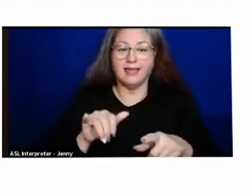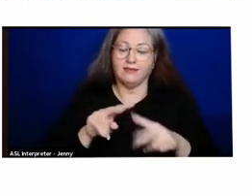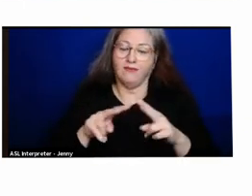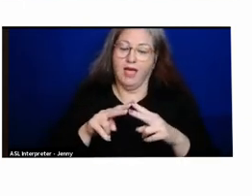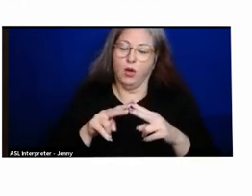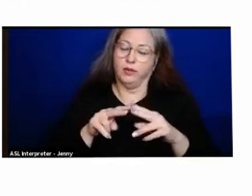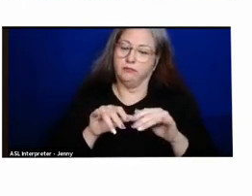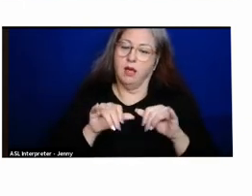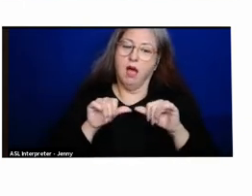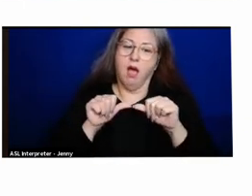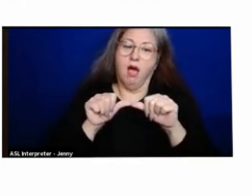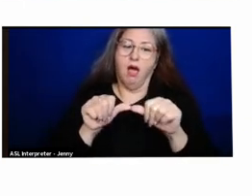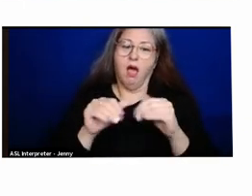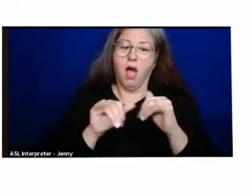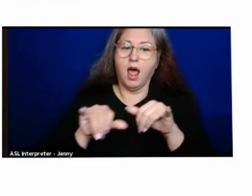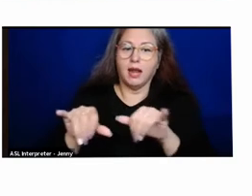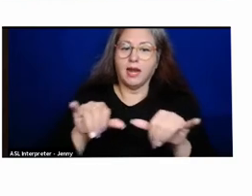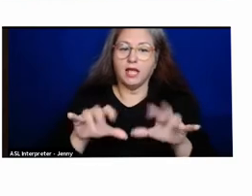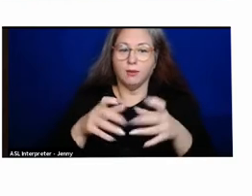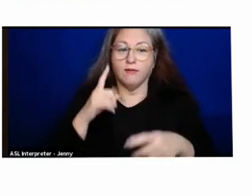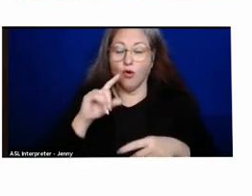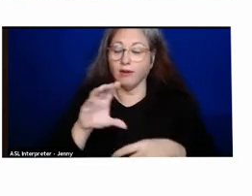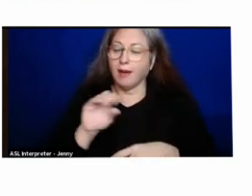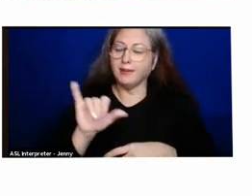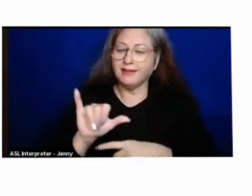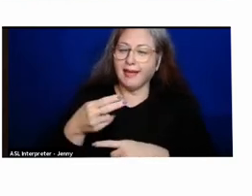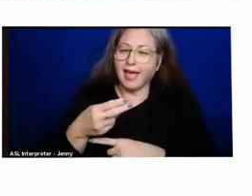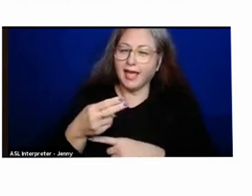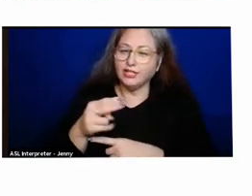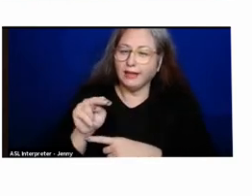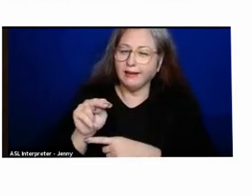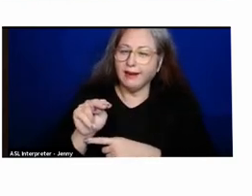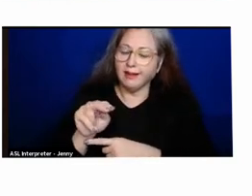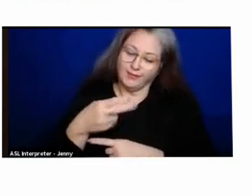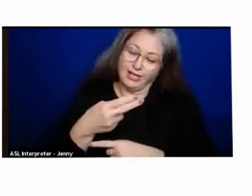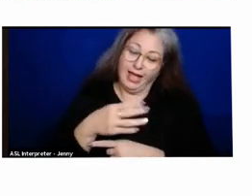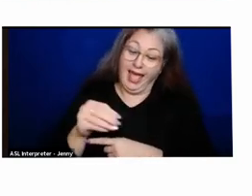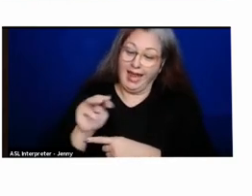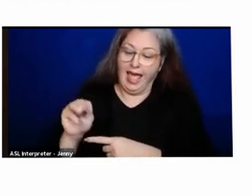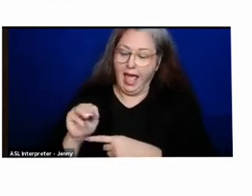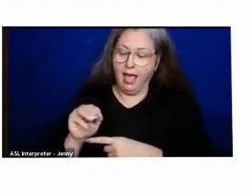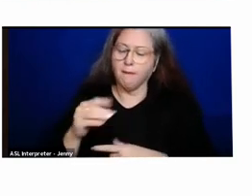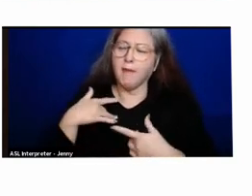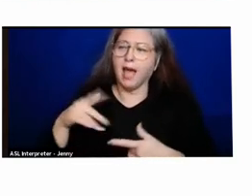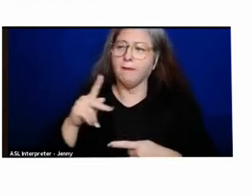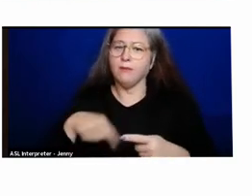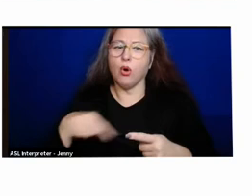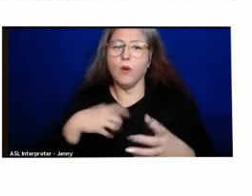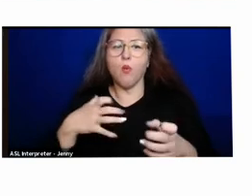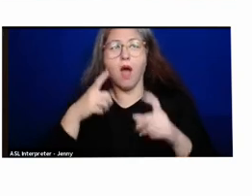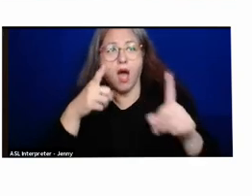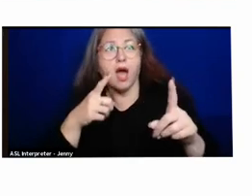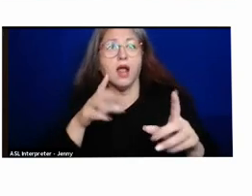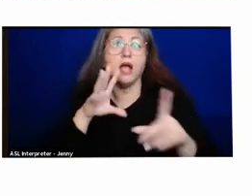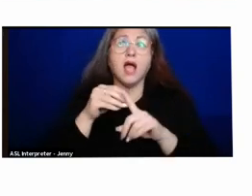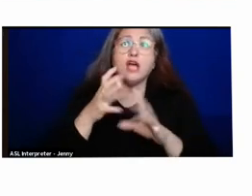homogenizing force, which is very good for companies like H&M. Because if we are all convinced to want the same thing, to aspire to the same culture, then